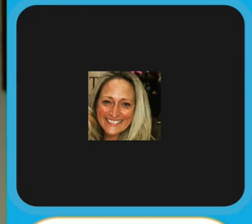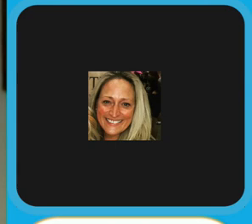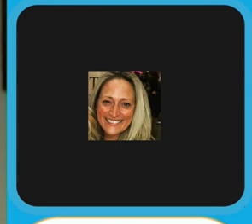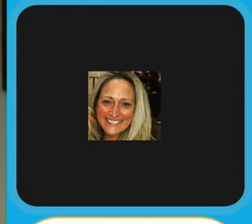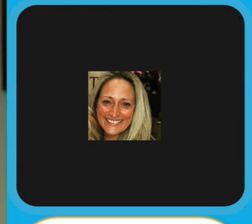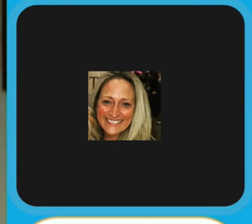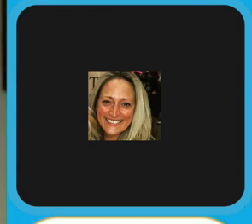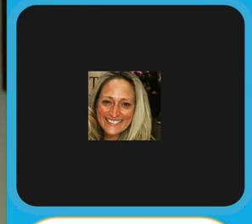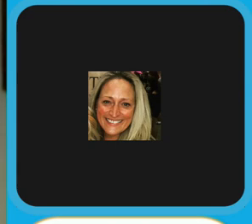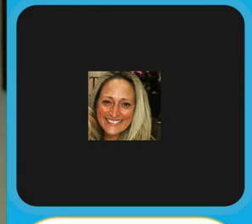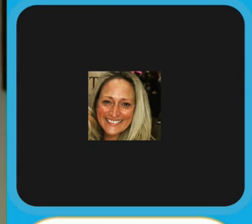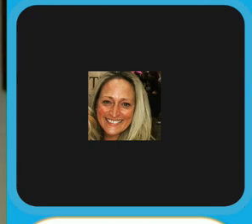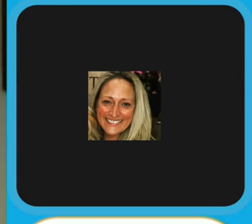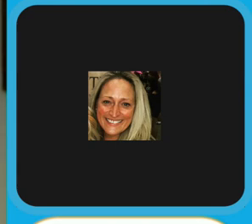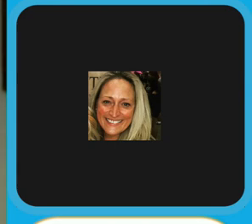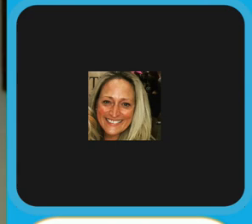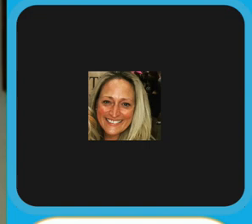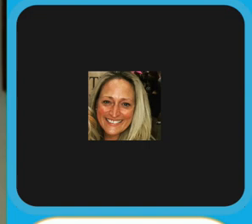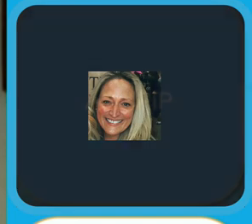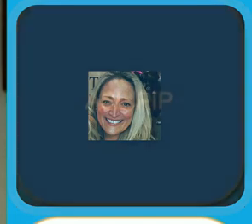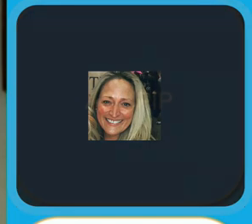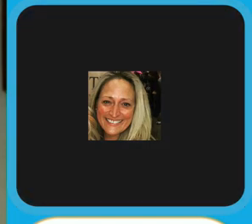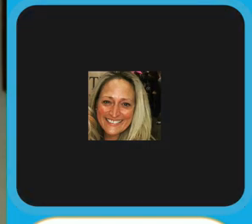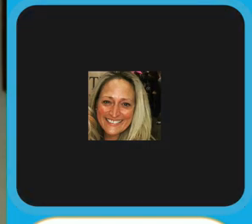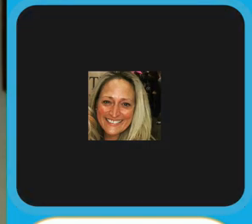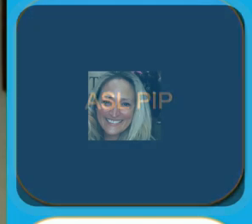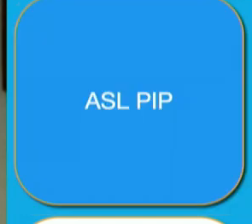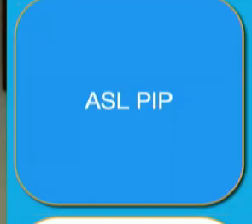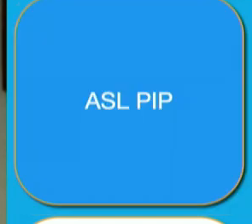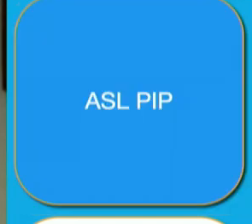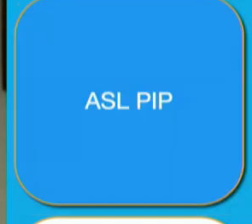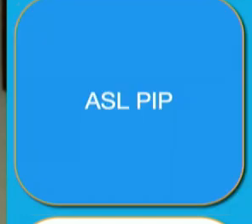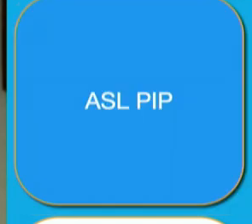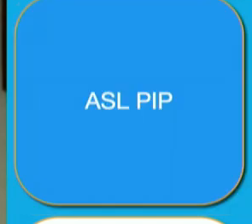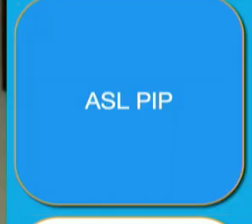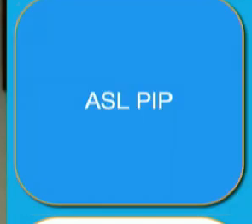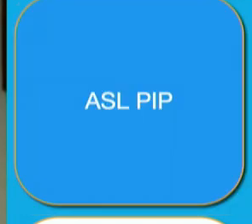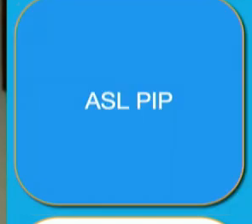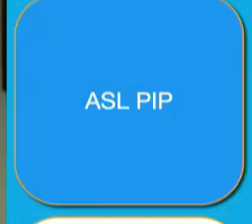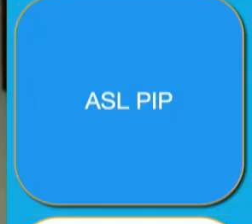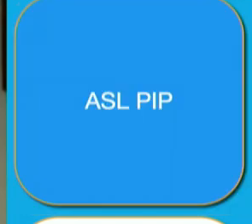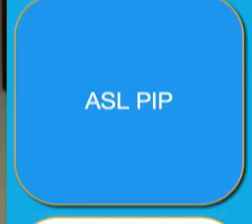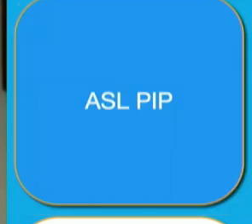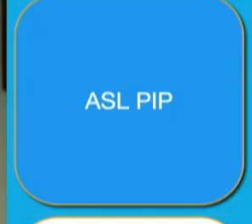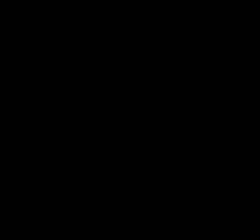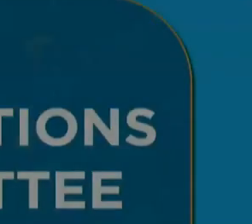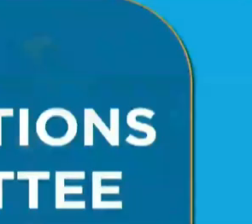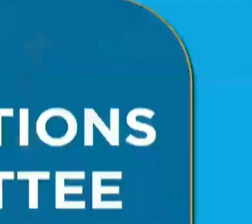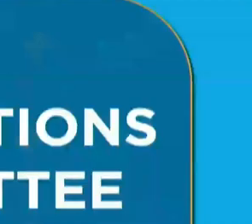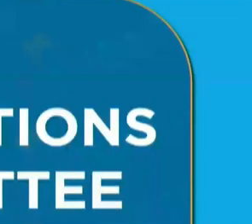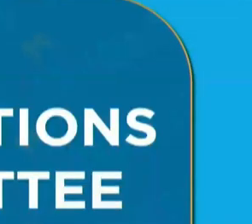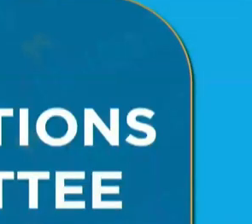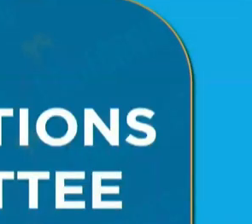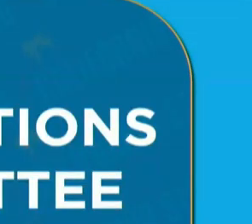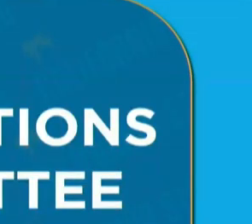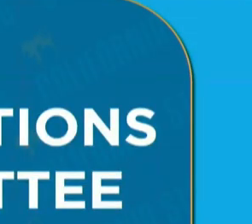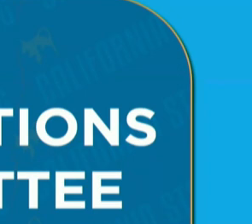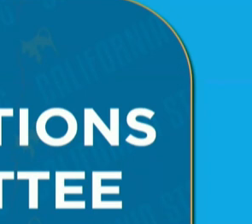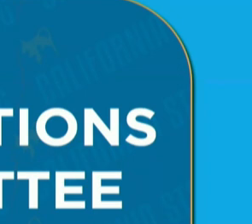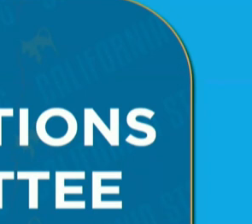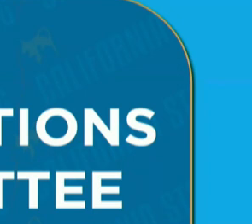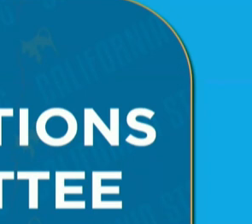shortly afterwards. So on to victory, Democrats. It's good to be with you virtually, and I look forward.